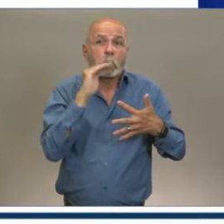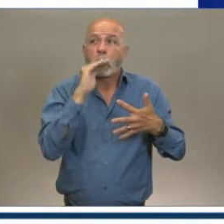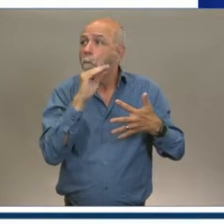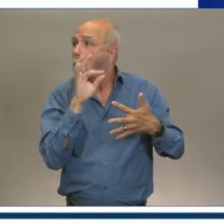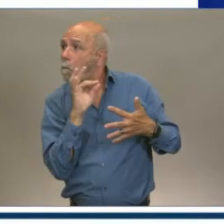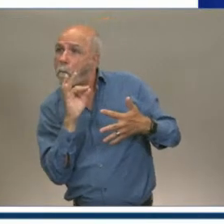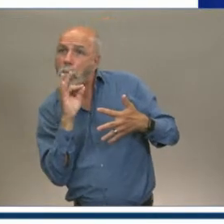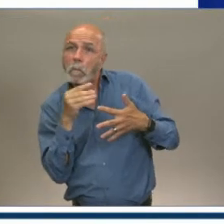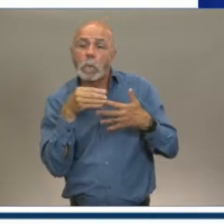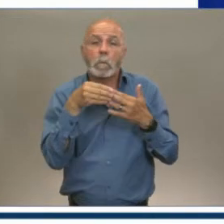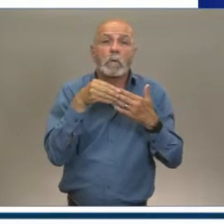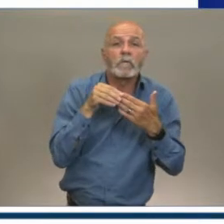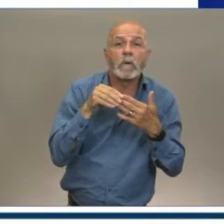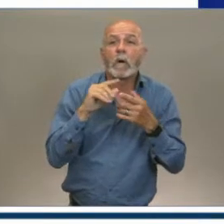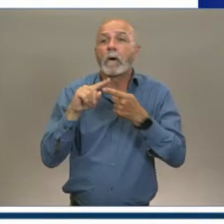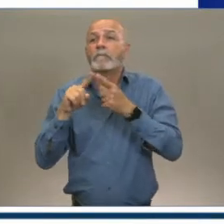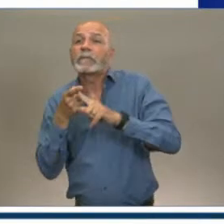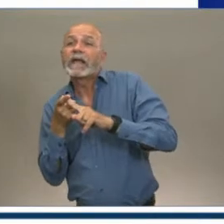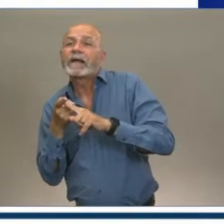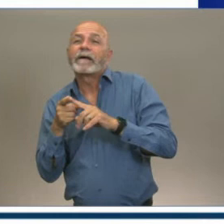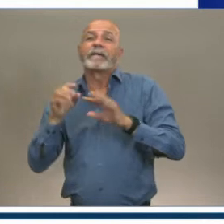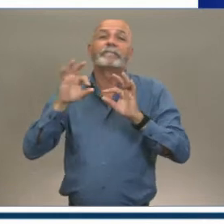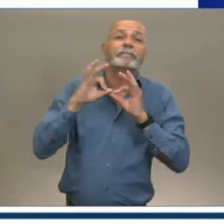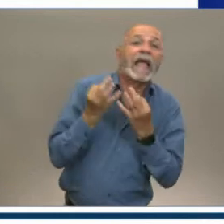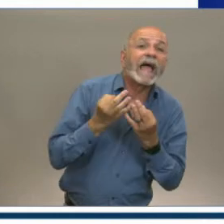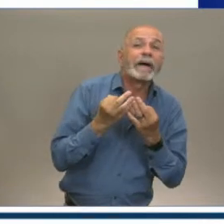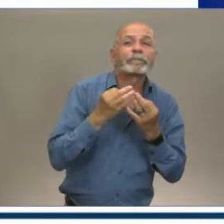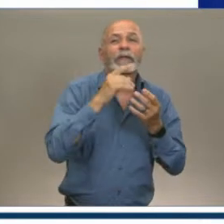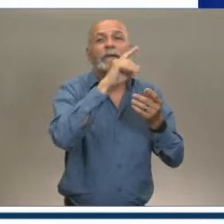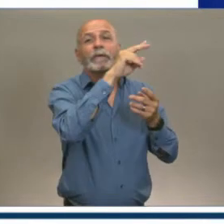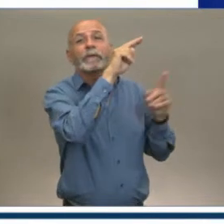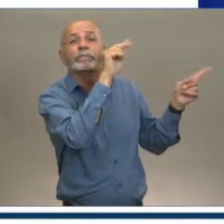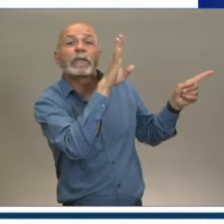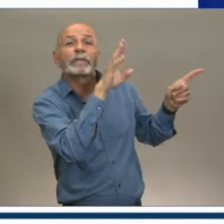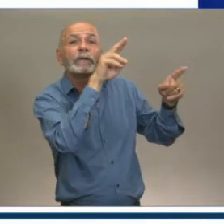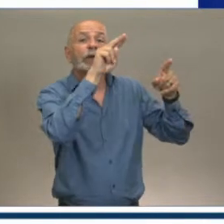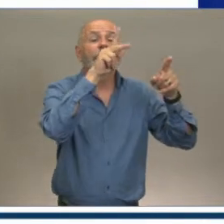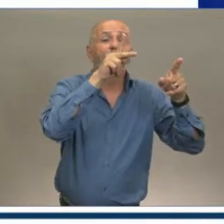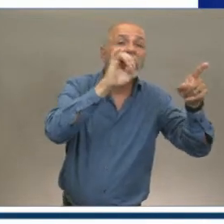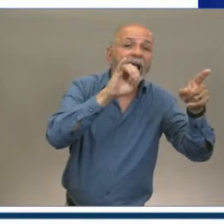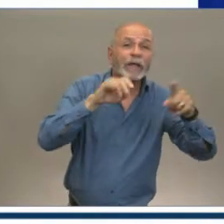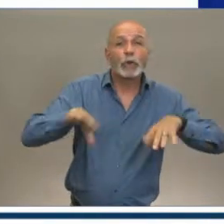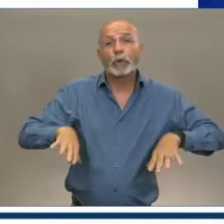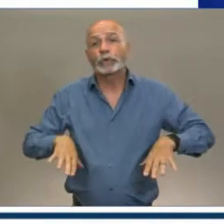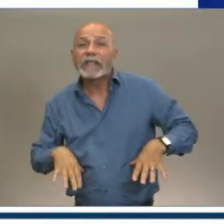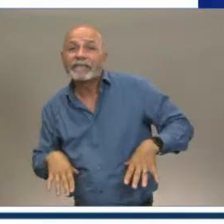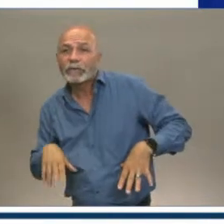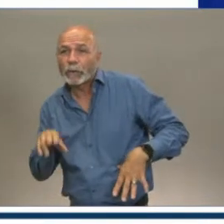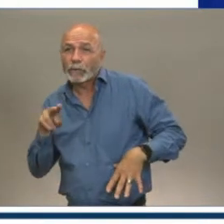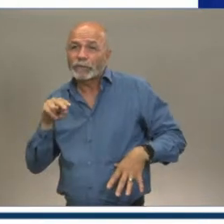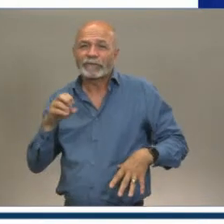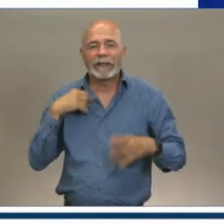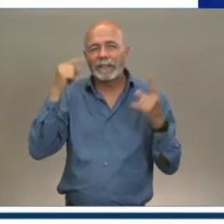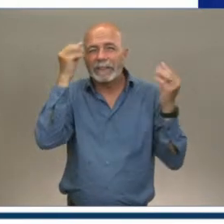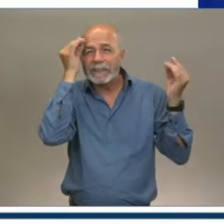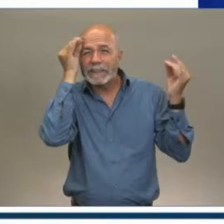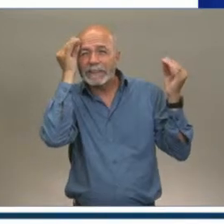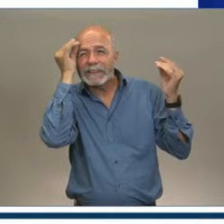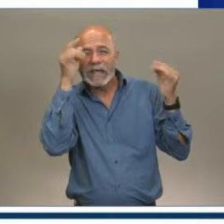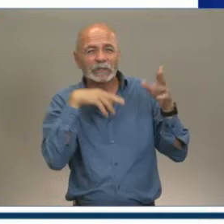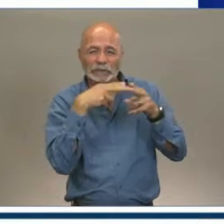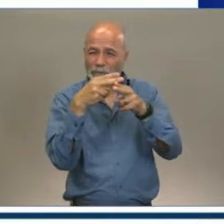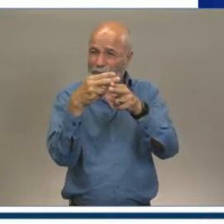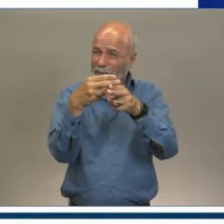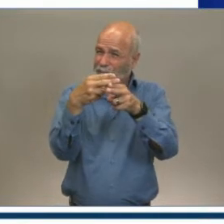our neighboring Atlantic provinces, we are thinking about you and want you to reignite with your loved ones as soon as possible.